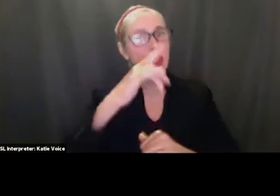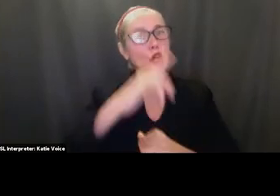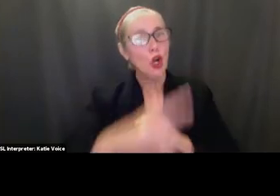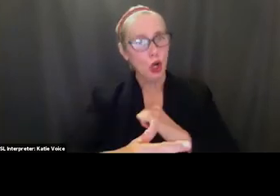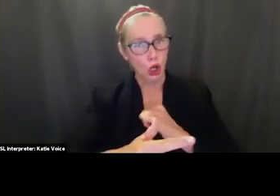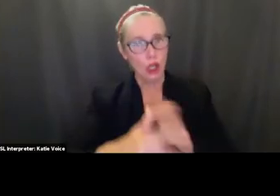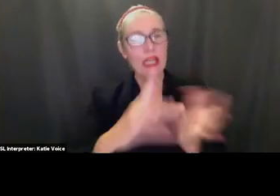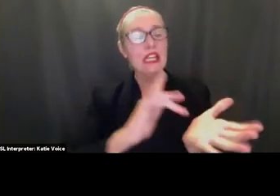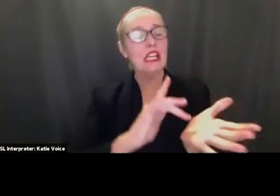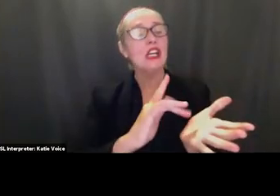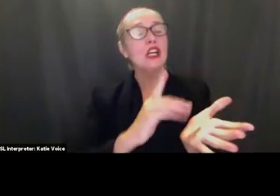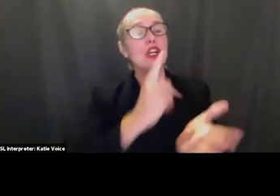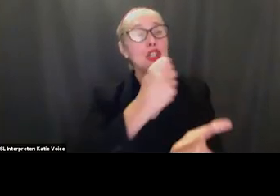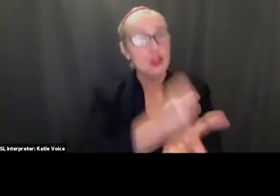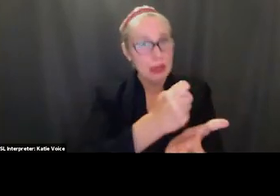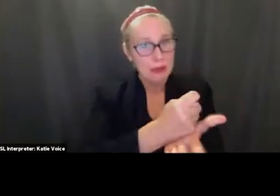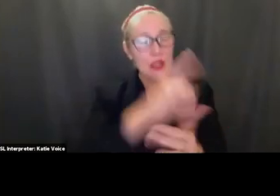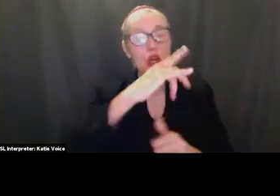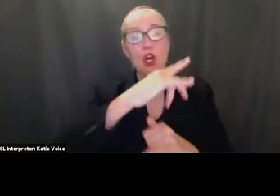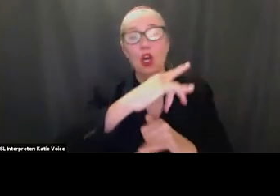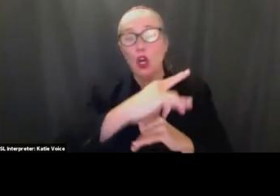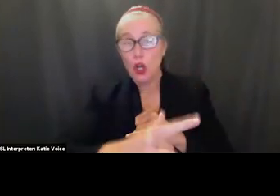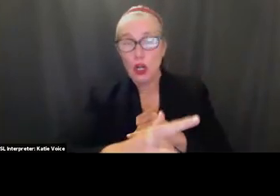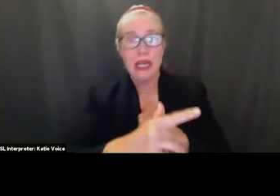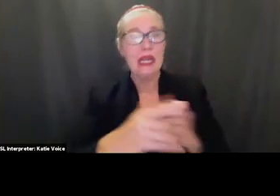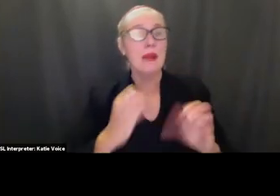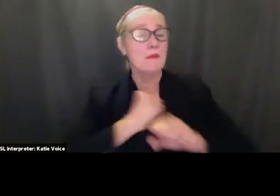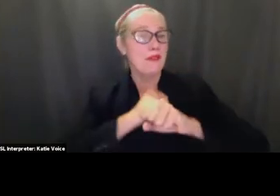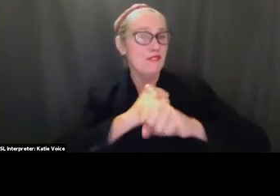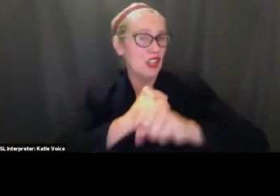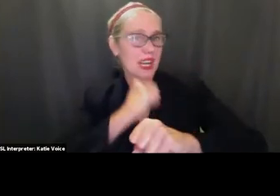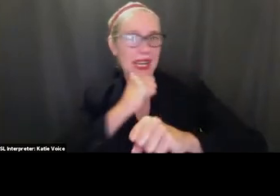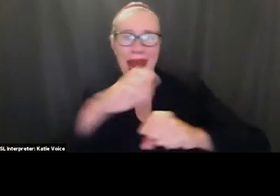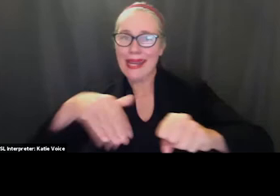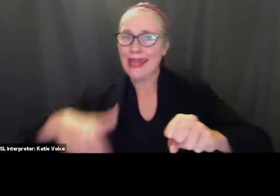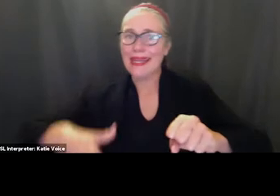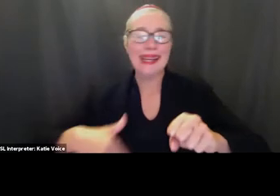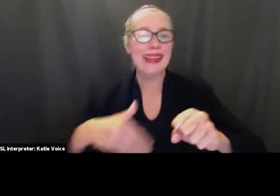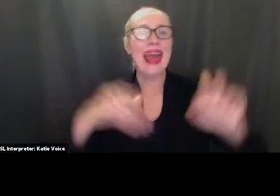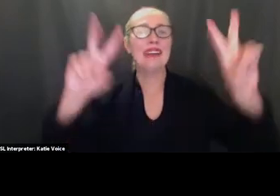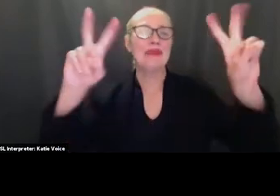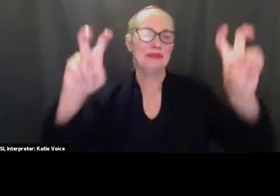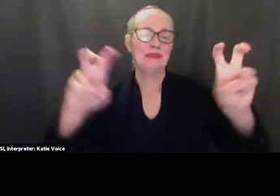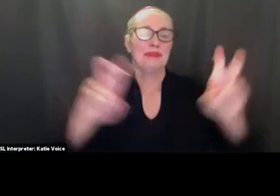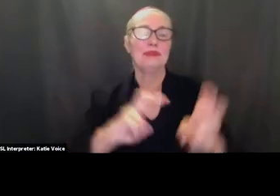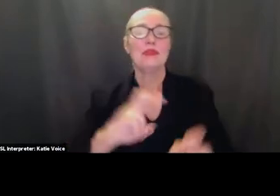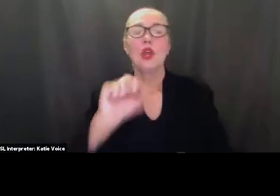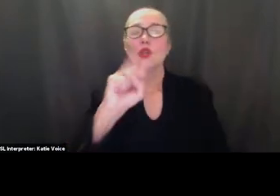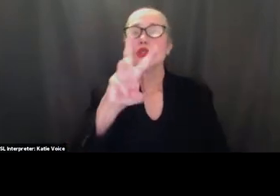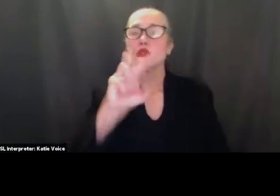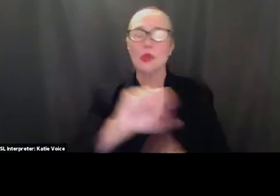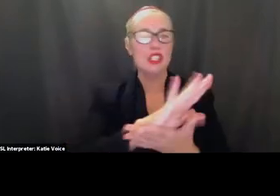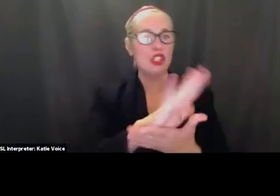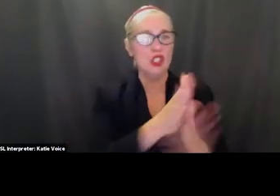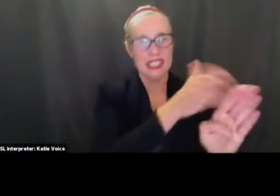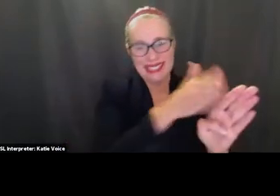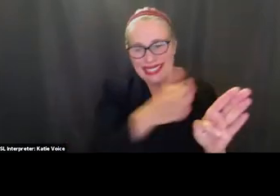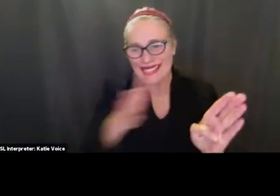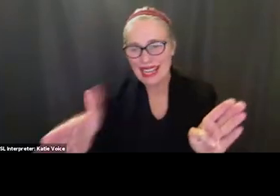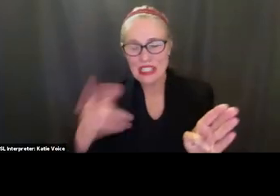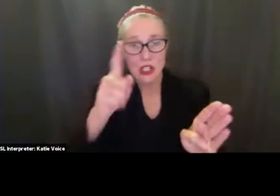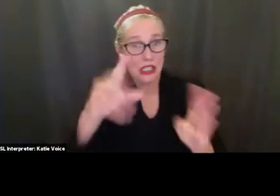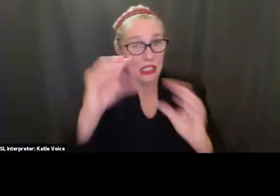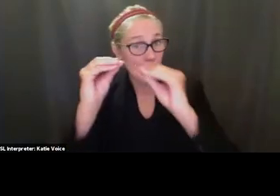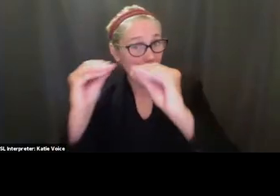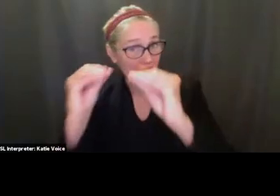prevention that are not in the swiss cheese slices which would be really good to see we need to educate the children to educate their parents about